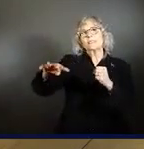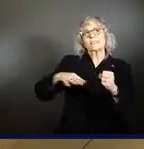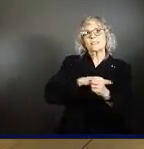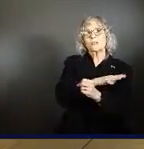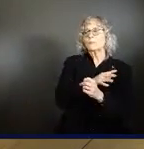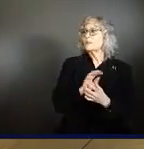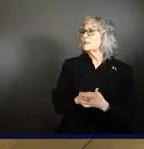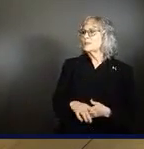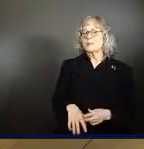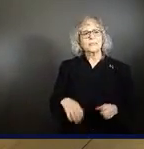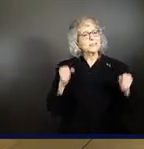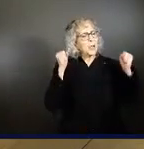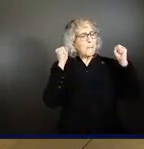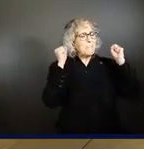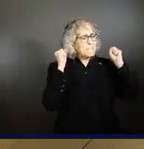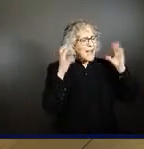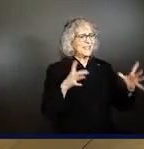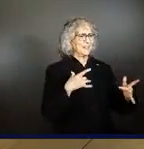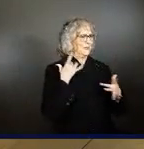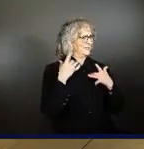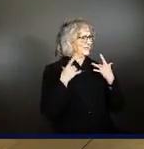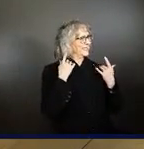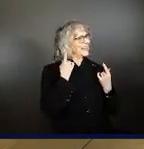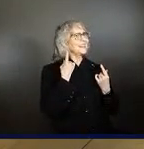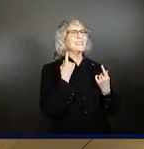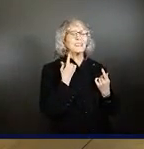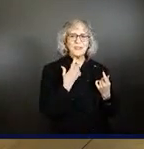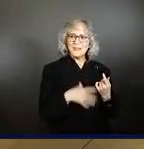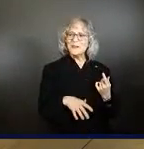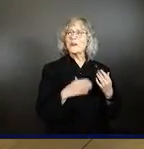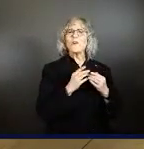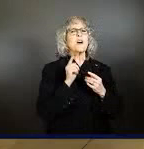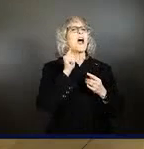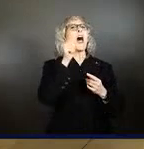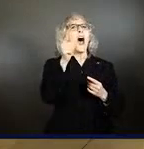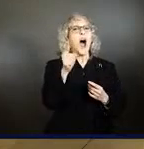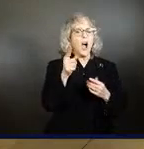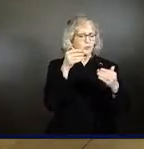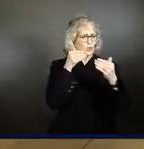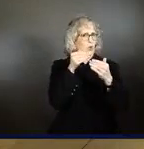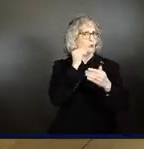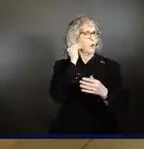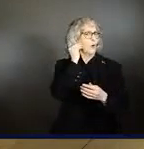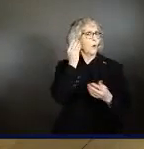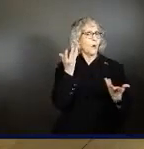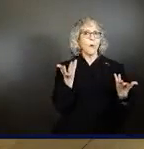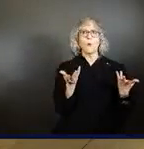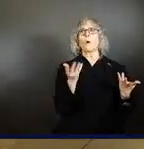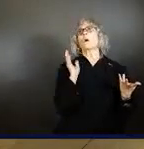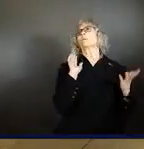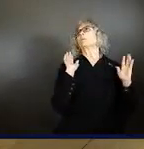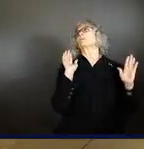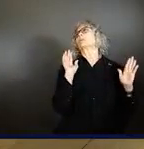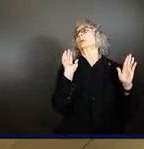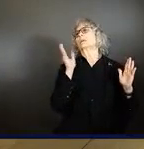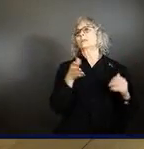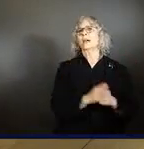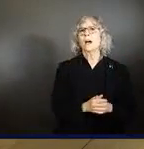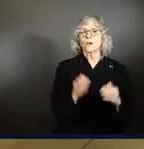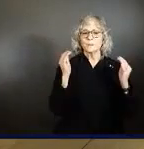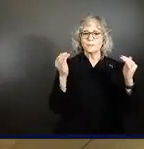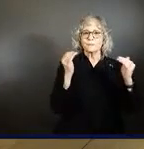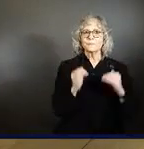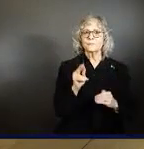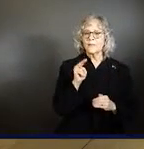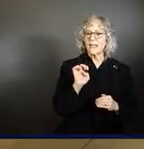I mean, that's amazing. That's really exciting to think about. It's going far. It's going close to home. It's going to be great. And so let's move on to Nick